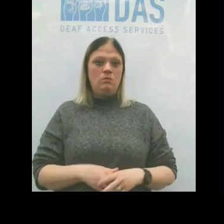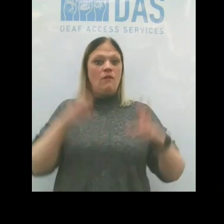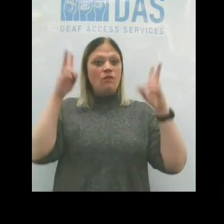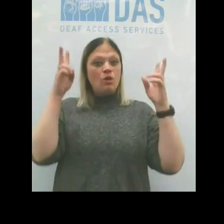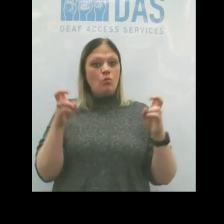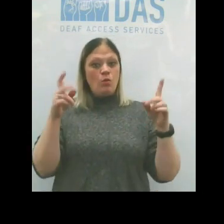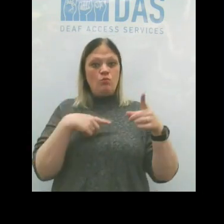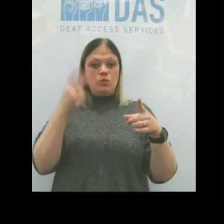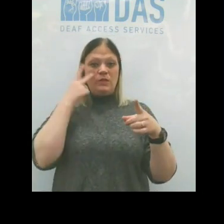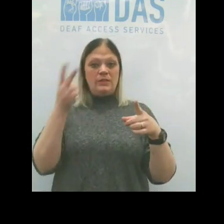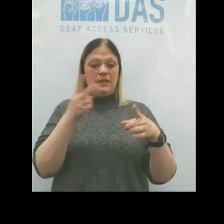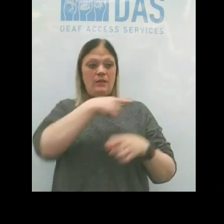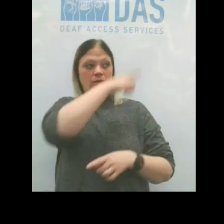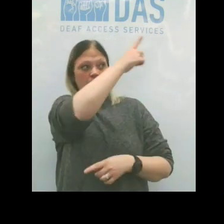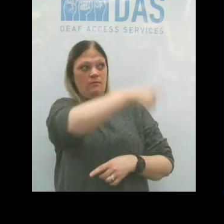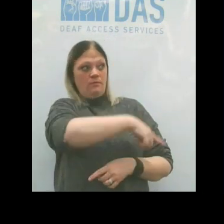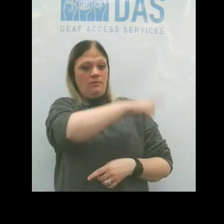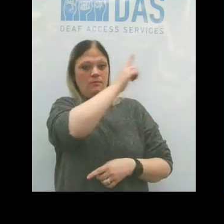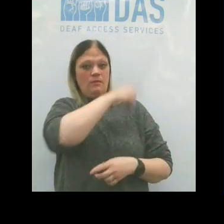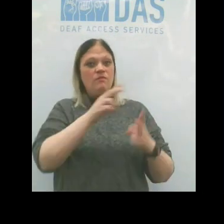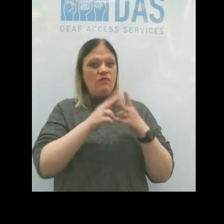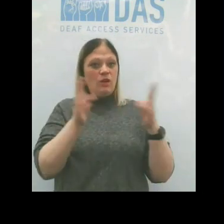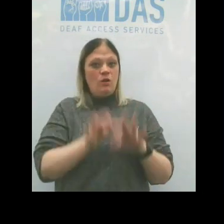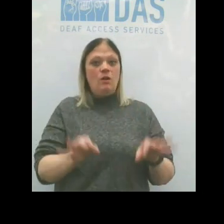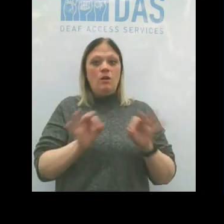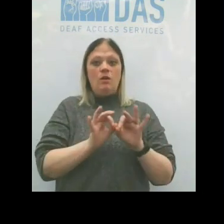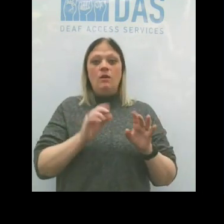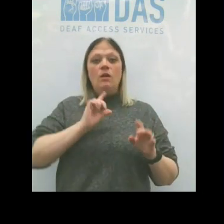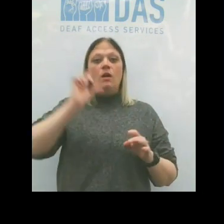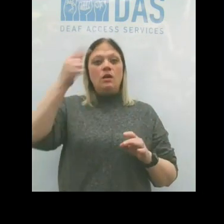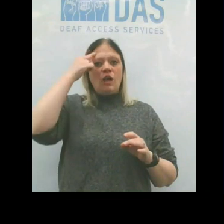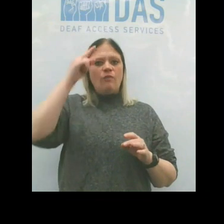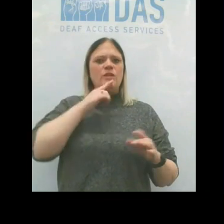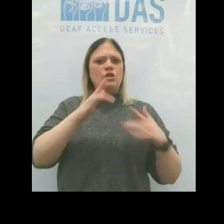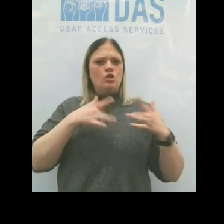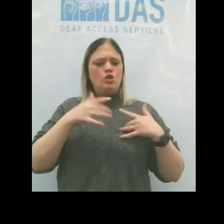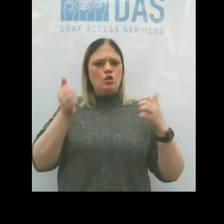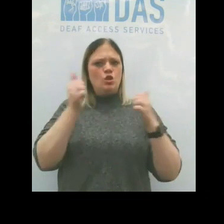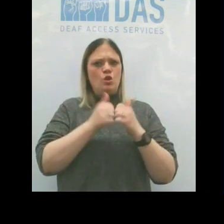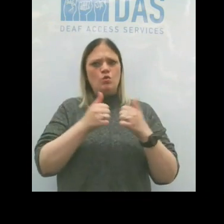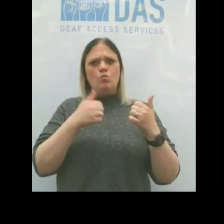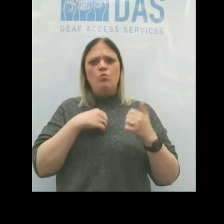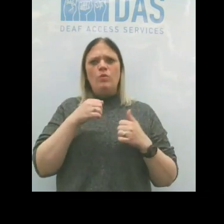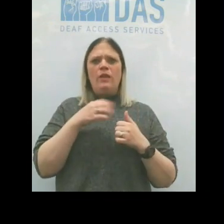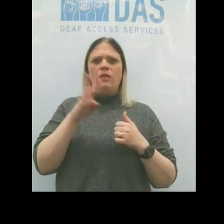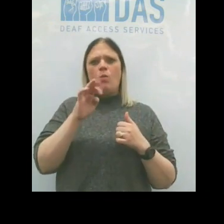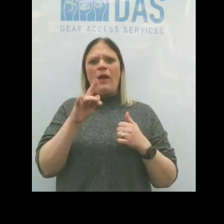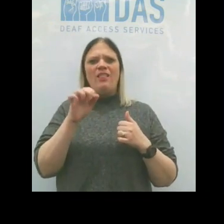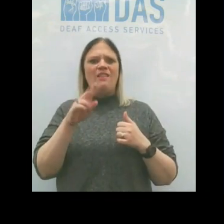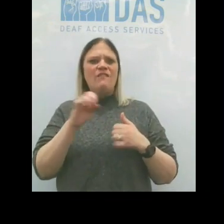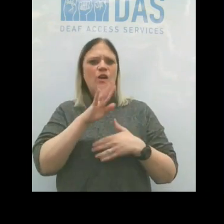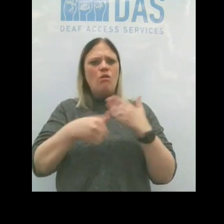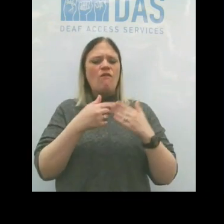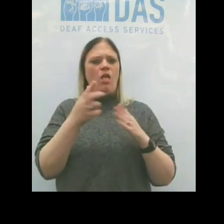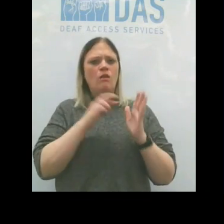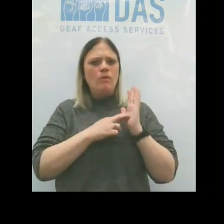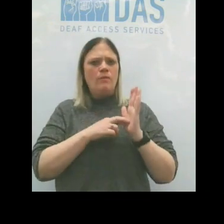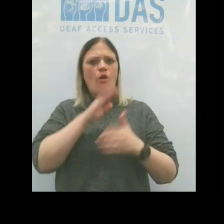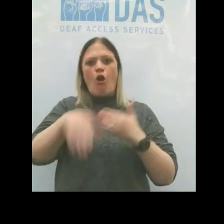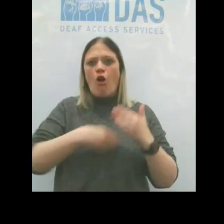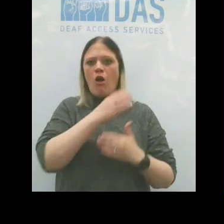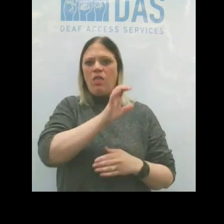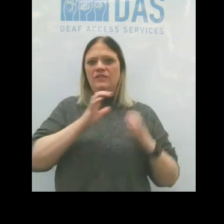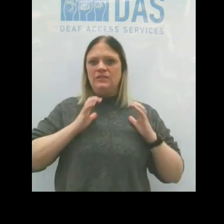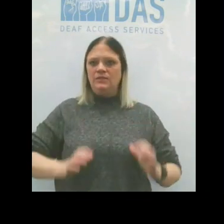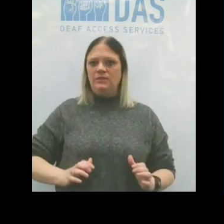see on the screen that I think is very important. The government is concerned with the welfare of those it represents, all of its citizens,